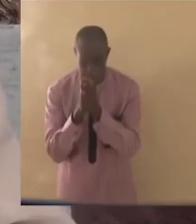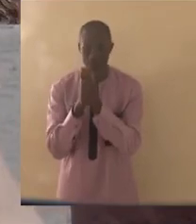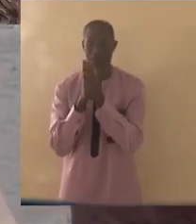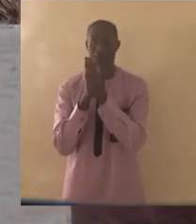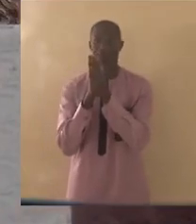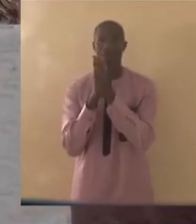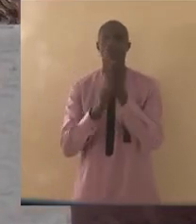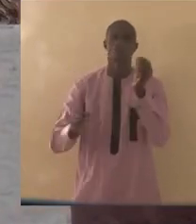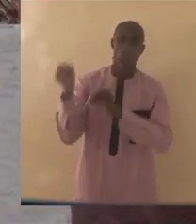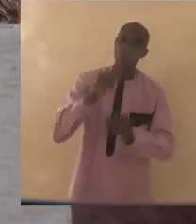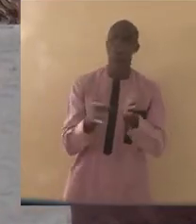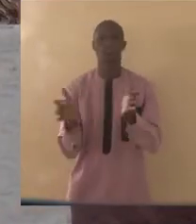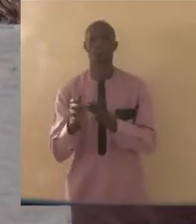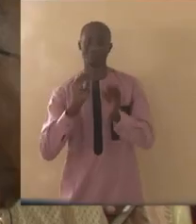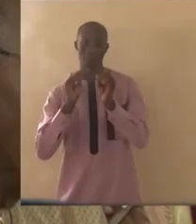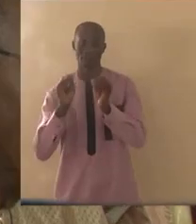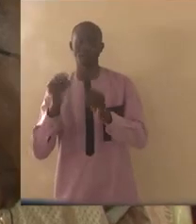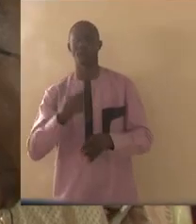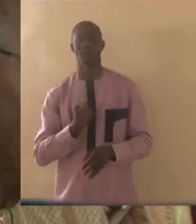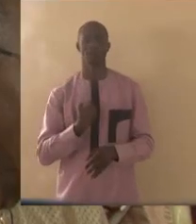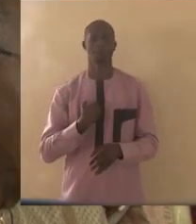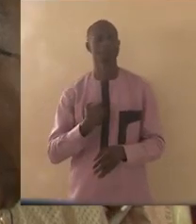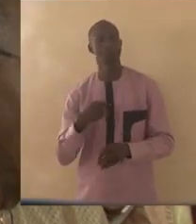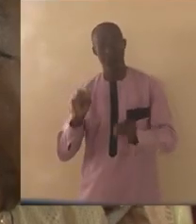Teach me to pray. Oh Jesus.